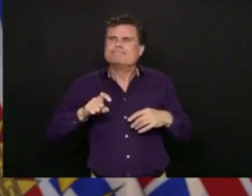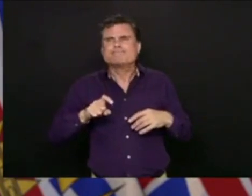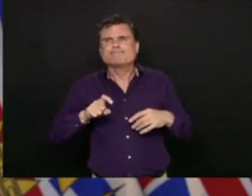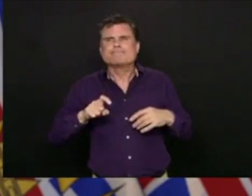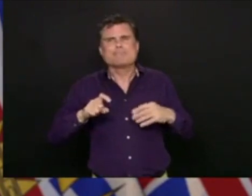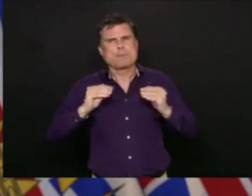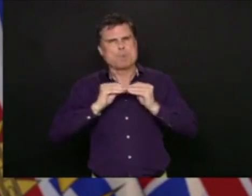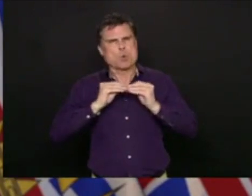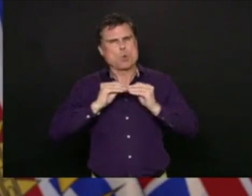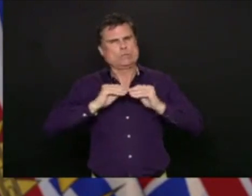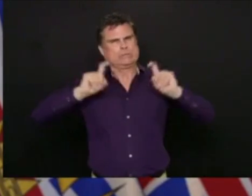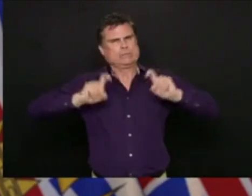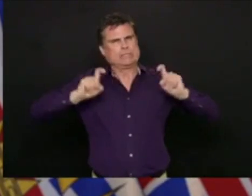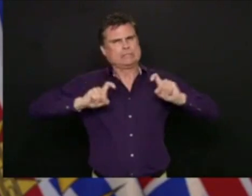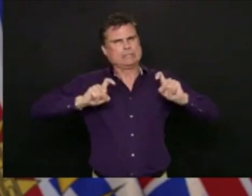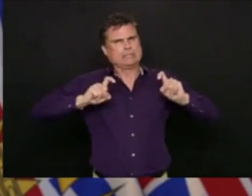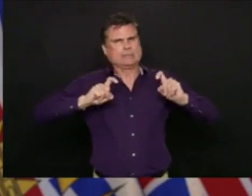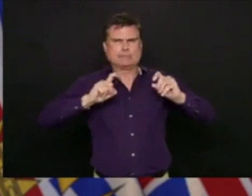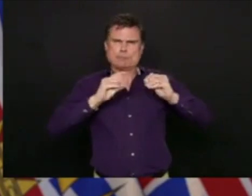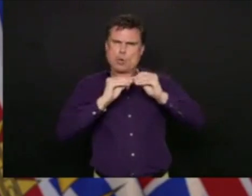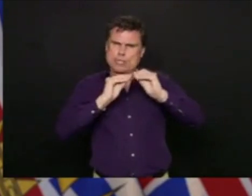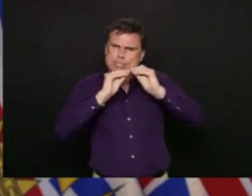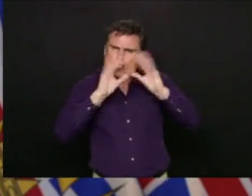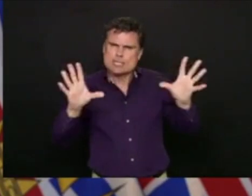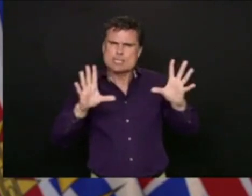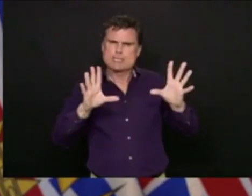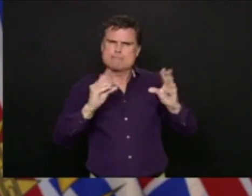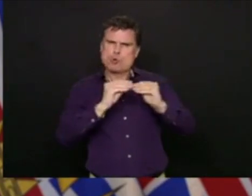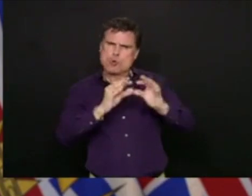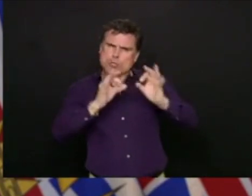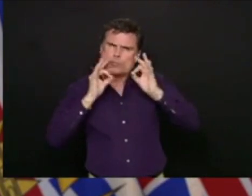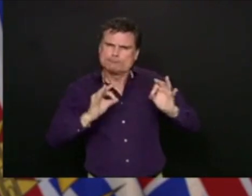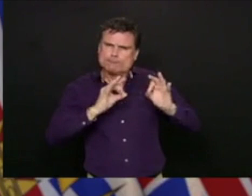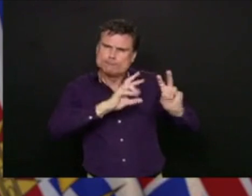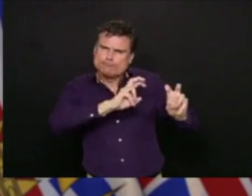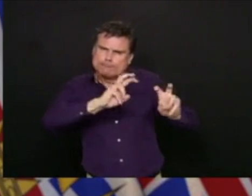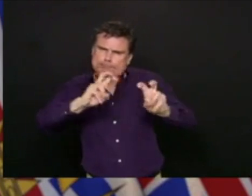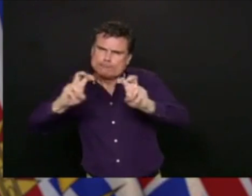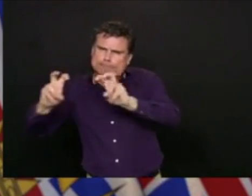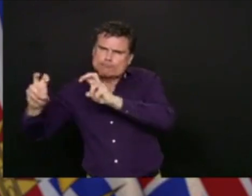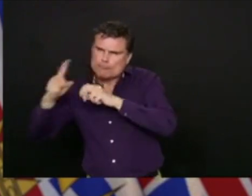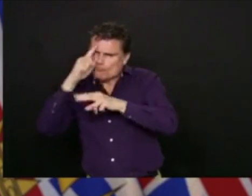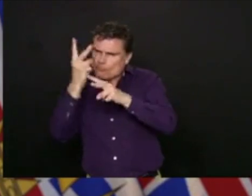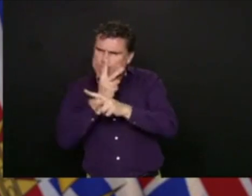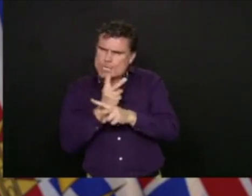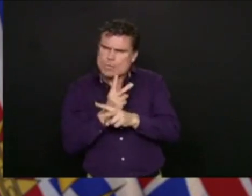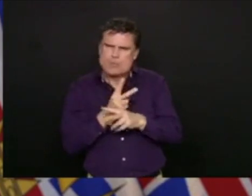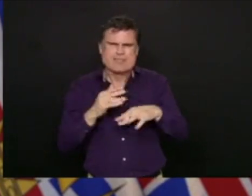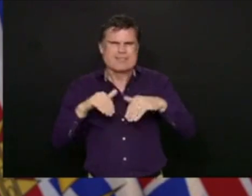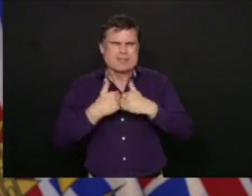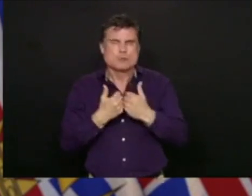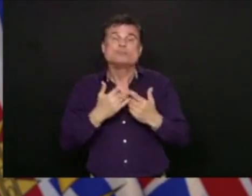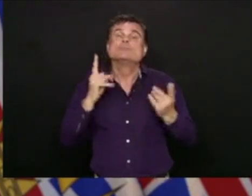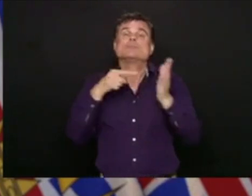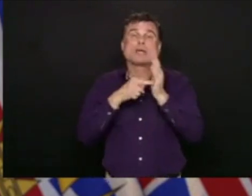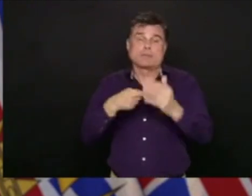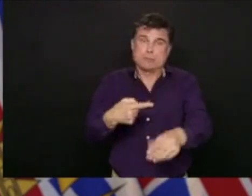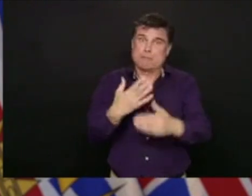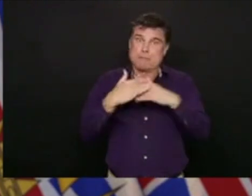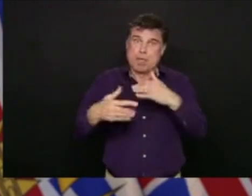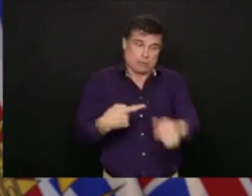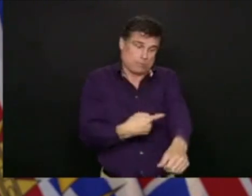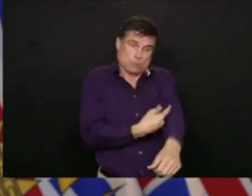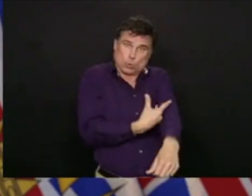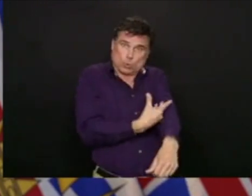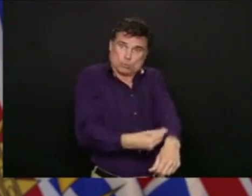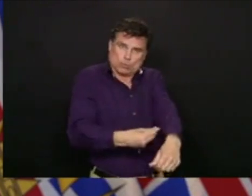serology tests that measure people's level of antibodies. The other thing we don't know yet is if you have to have a specific level of